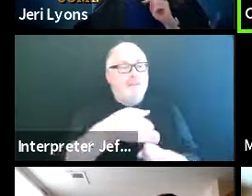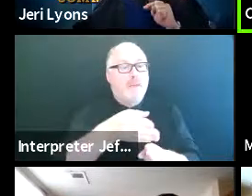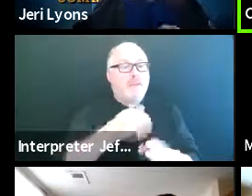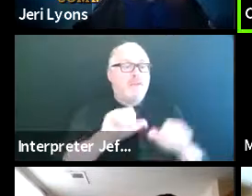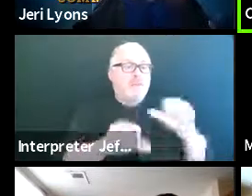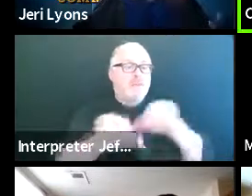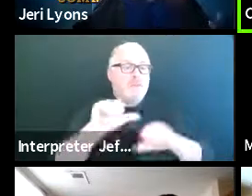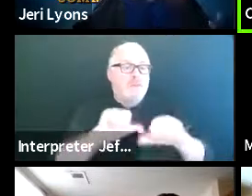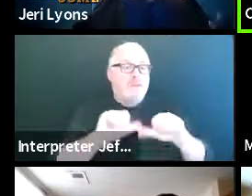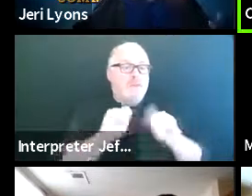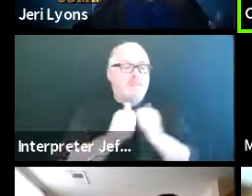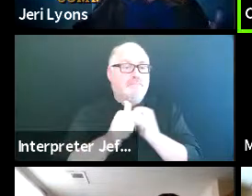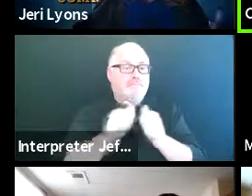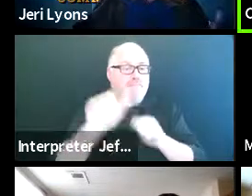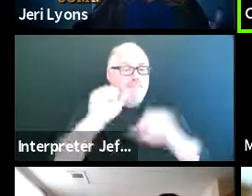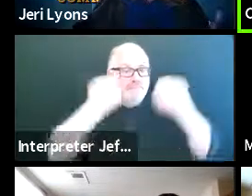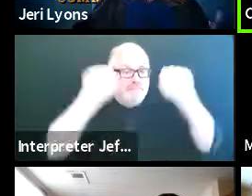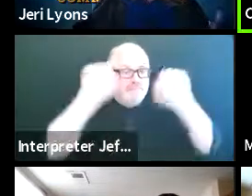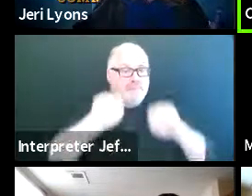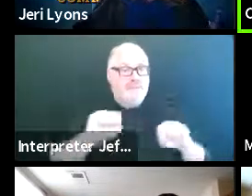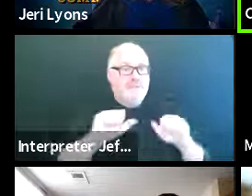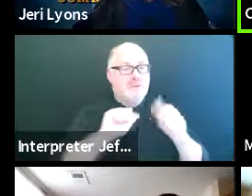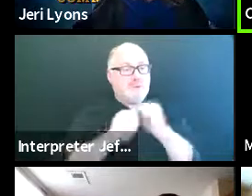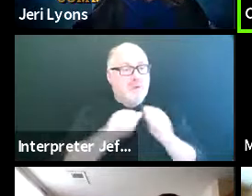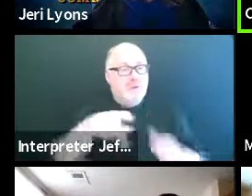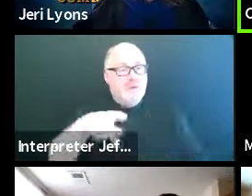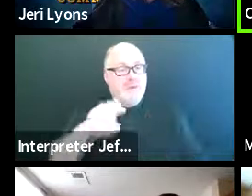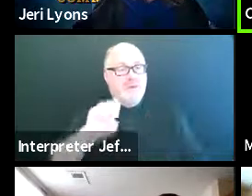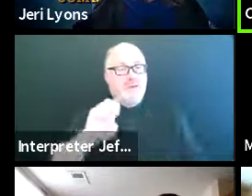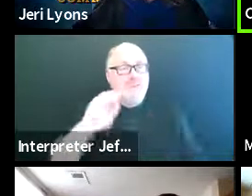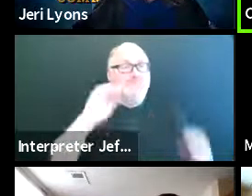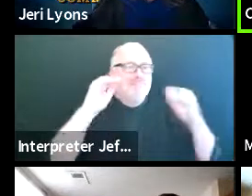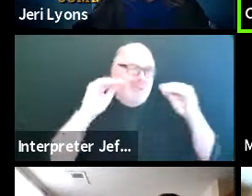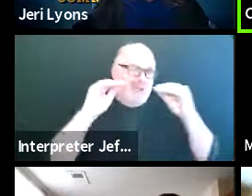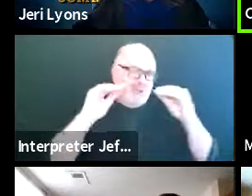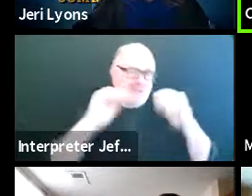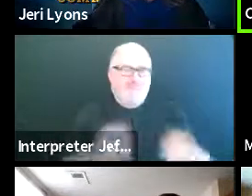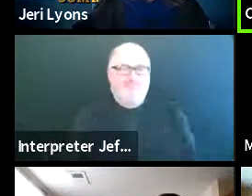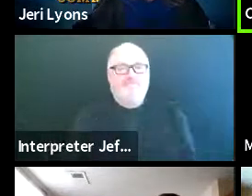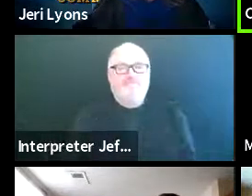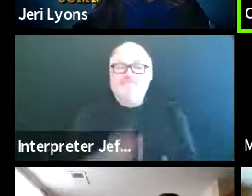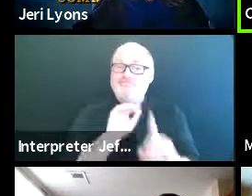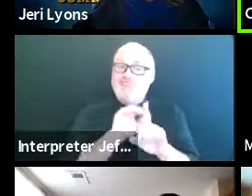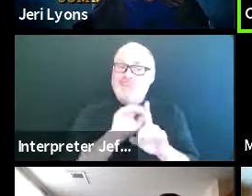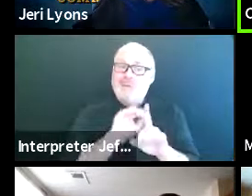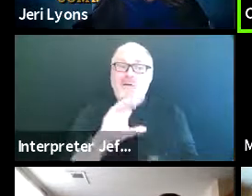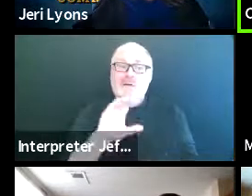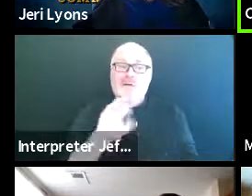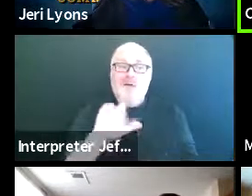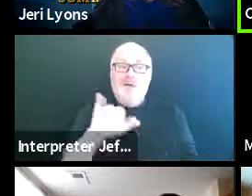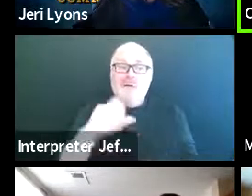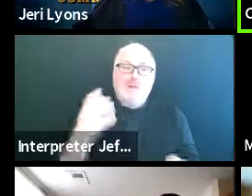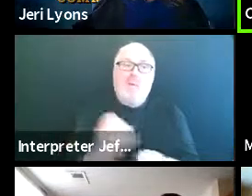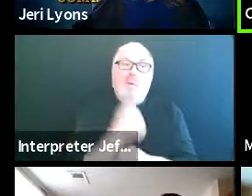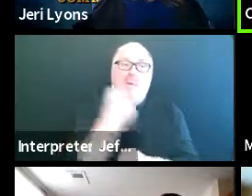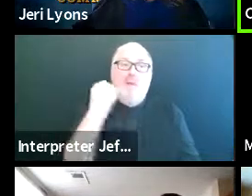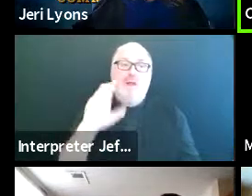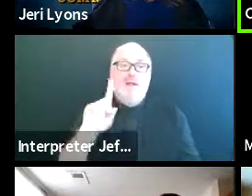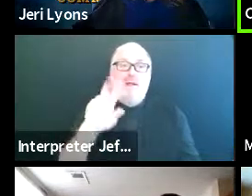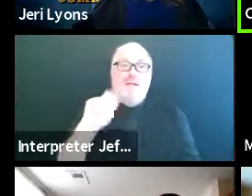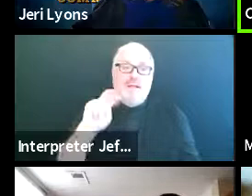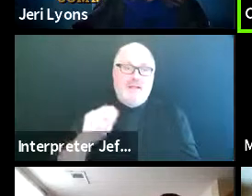Exercise Science, Sport Pedagogy. I'll remind you that Colin is a winner of the Dean's Citation